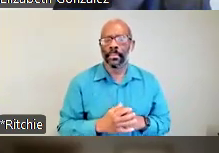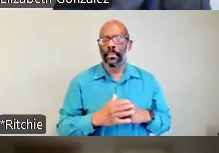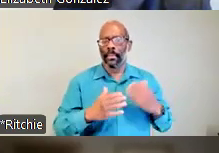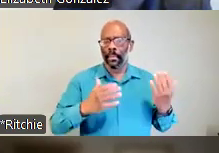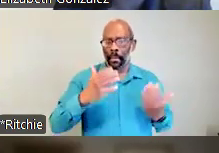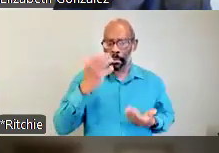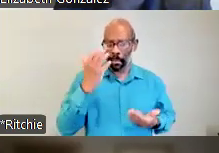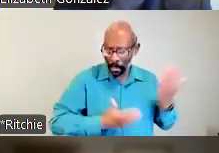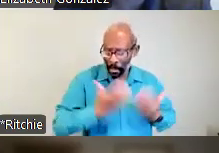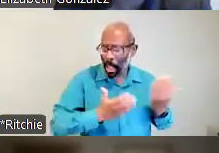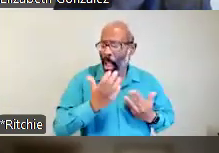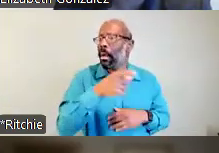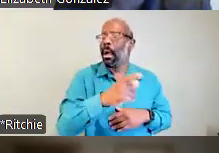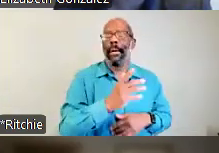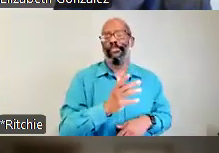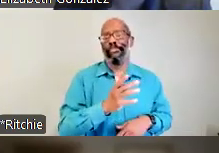forbearance.